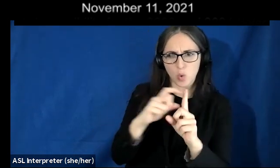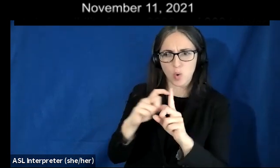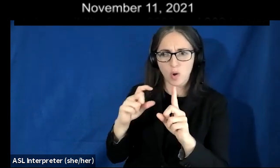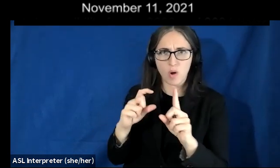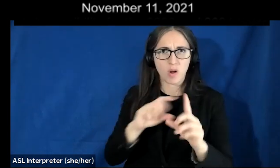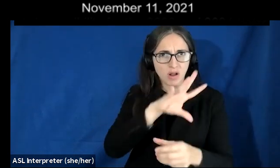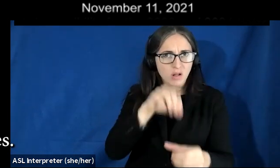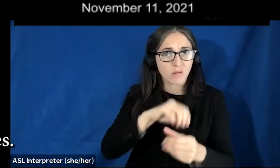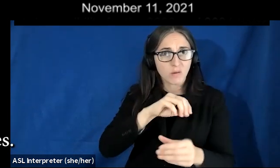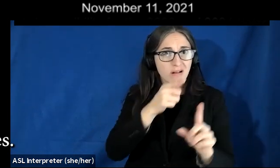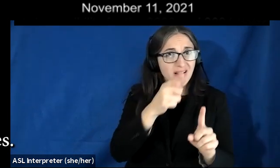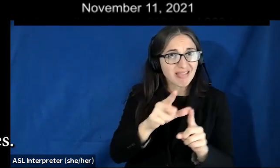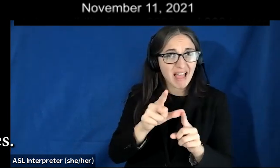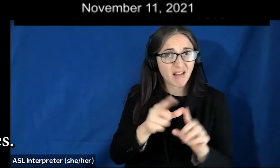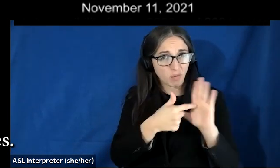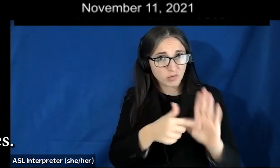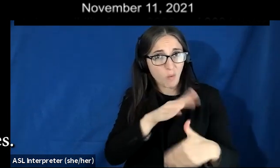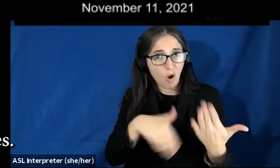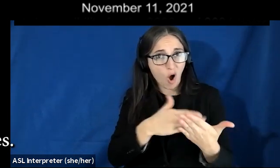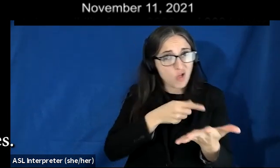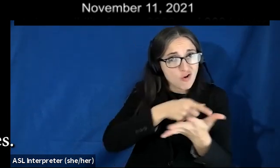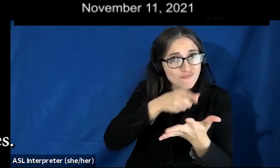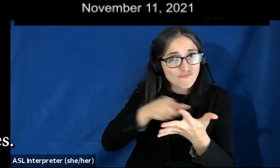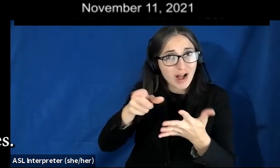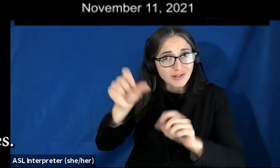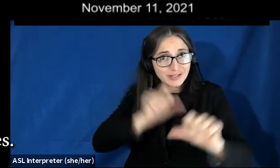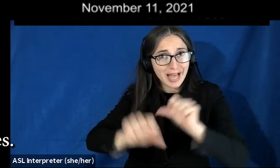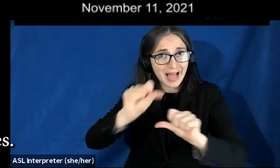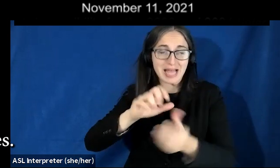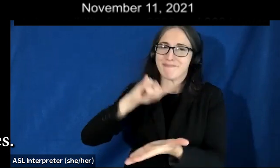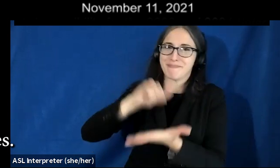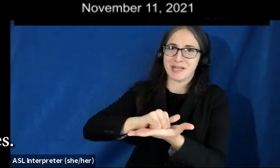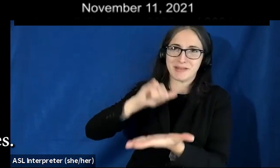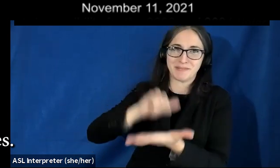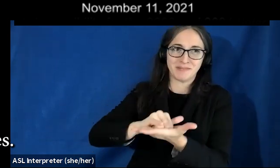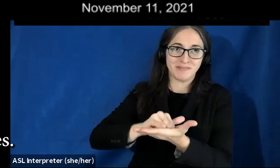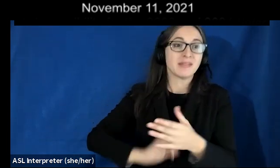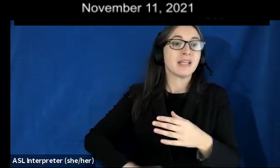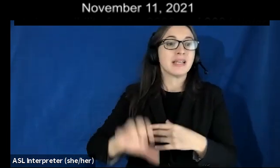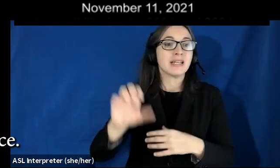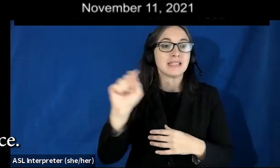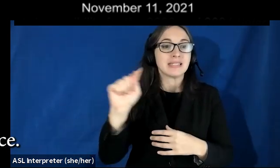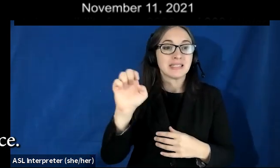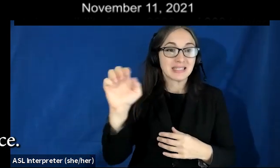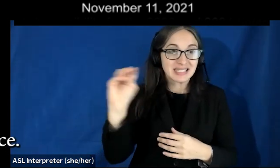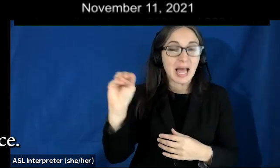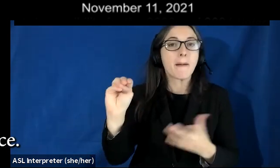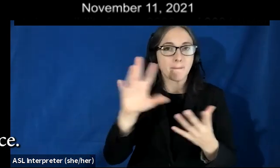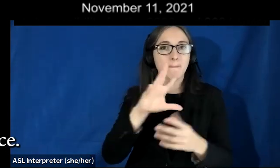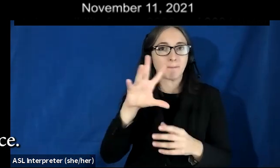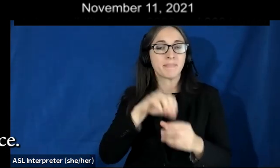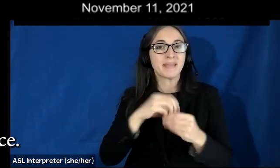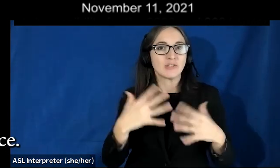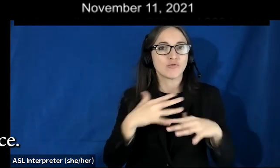science. STEM education describes integrated, interdisciplinary studies. Therefore,